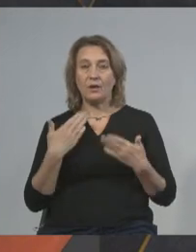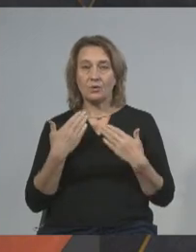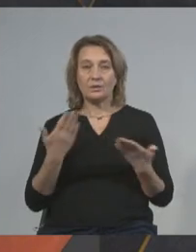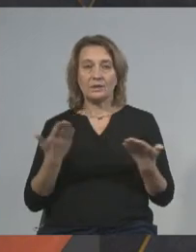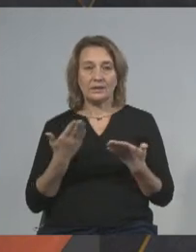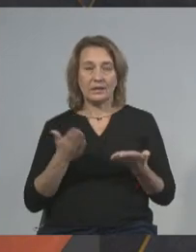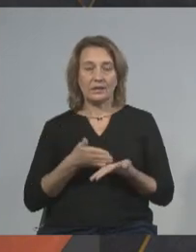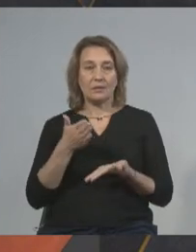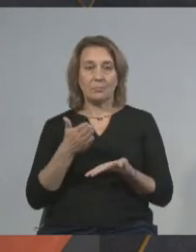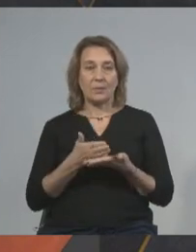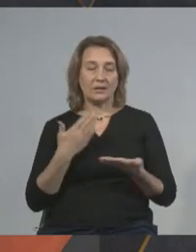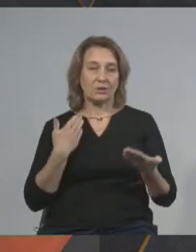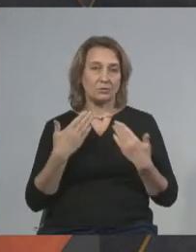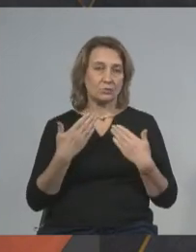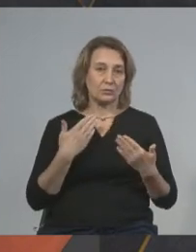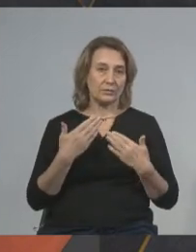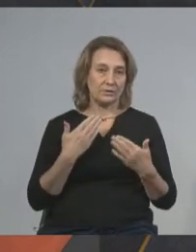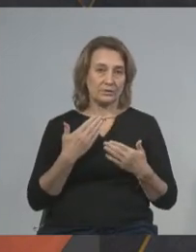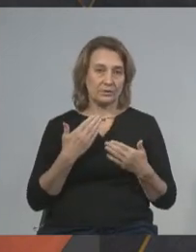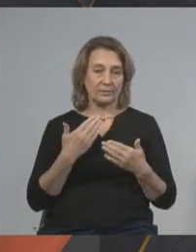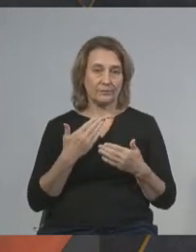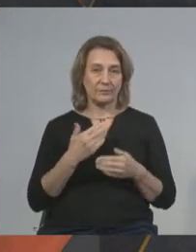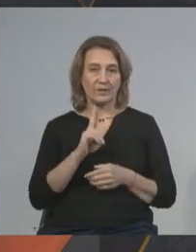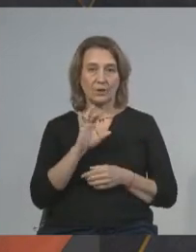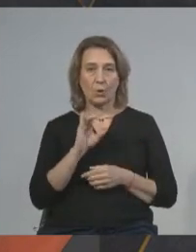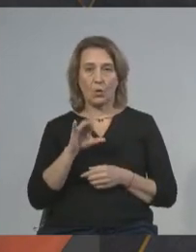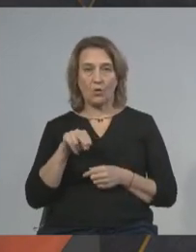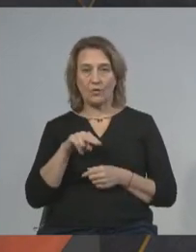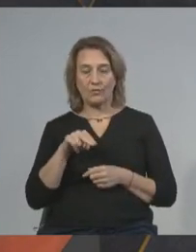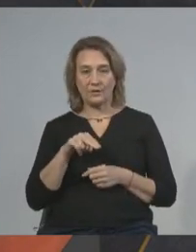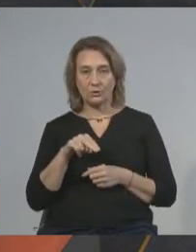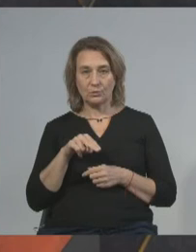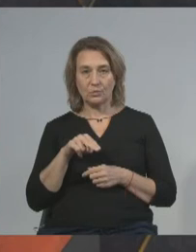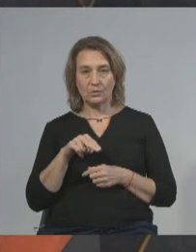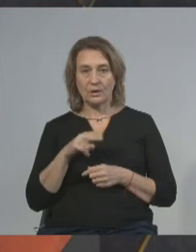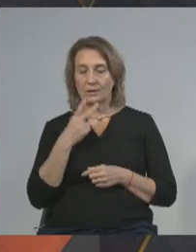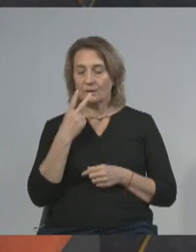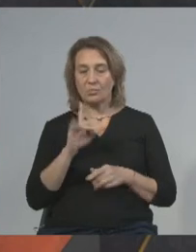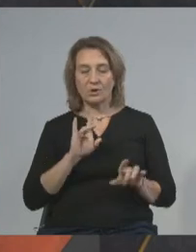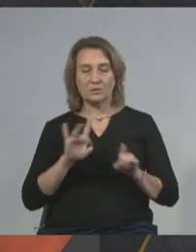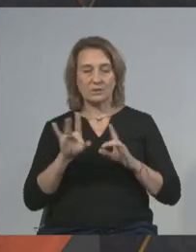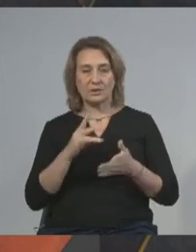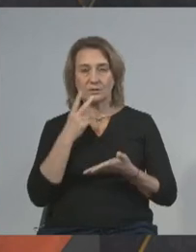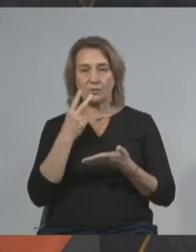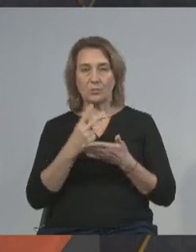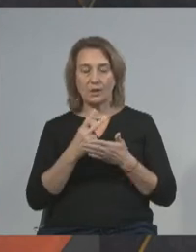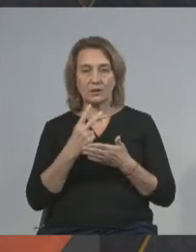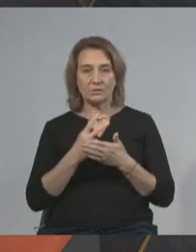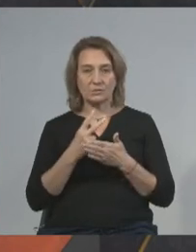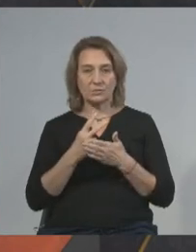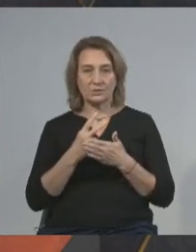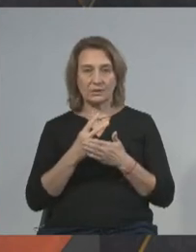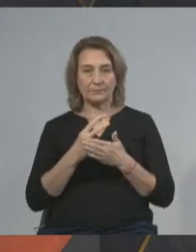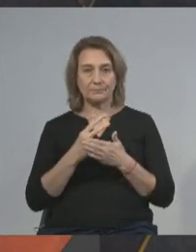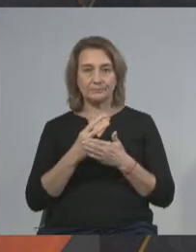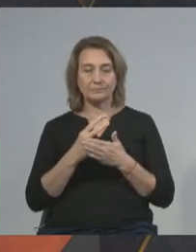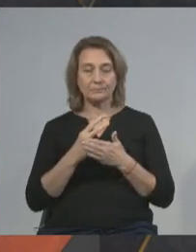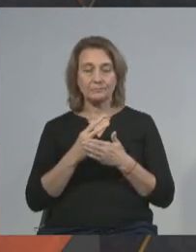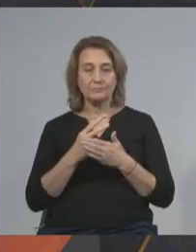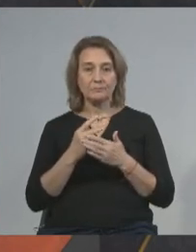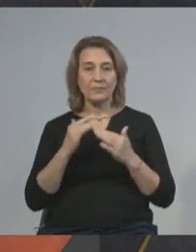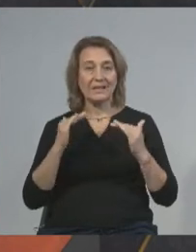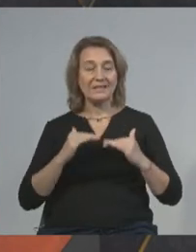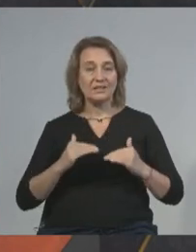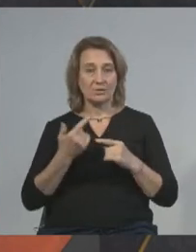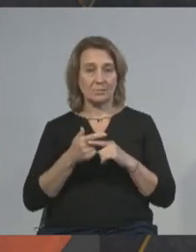one content which is related to covet 19 uh doesn't include advertising or includes